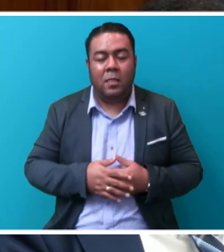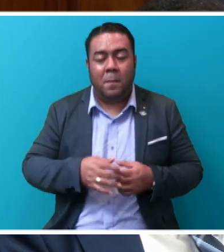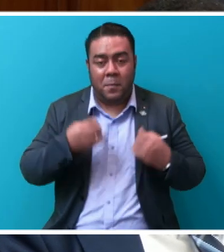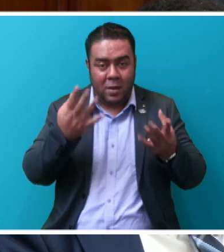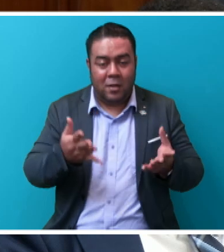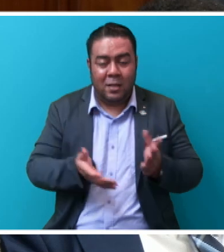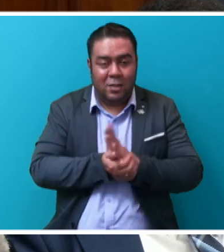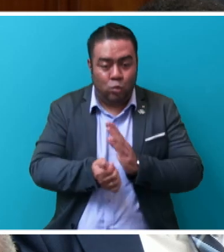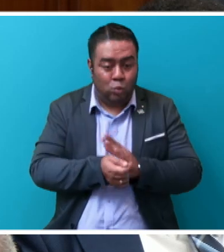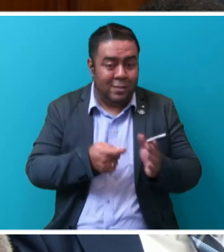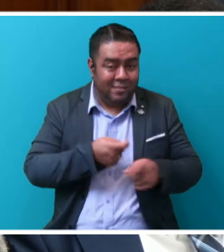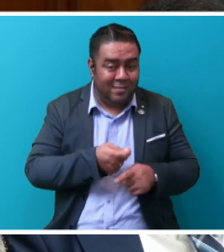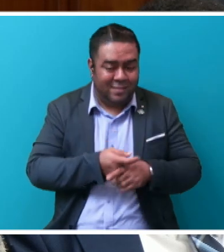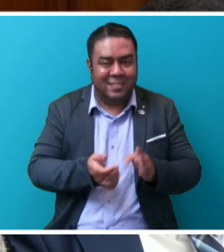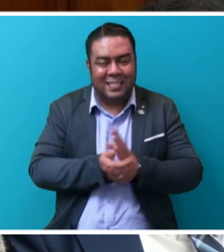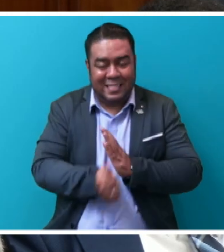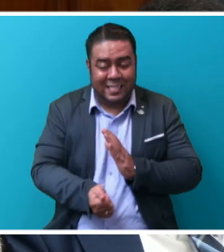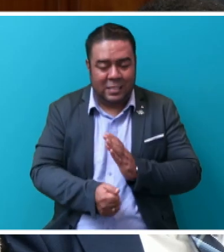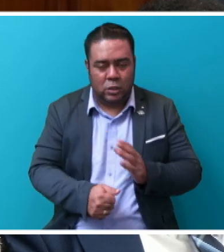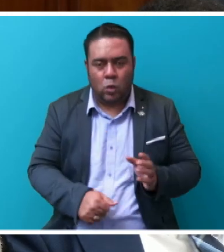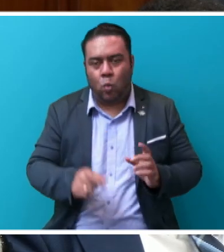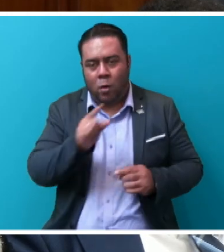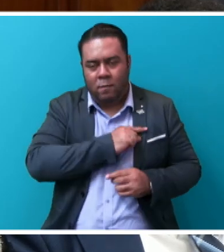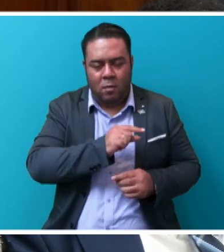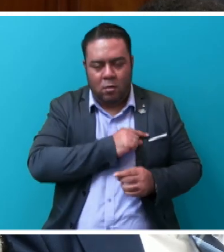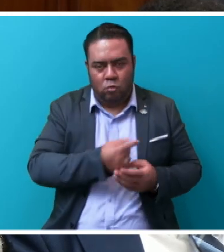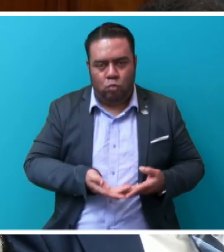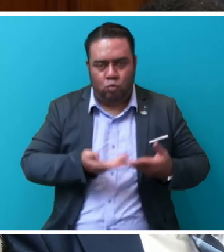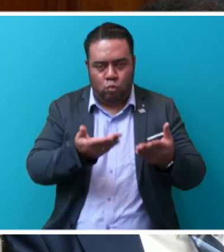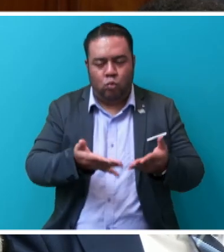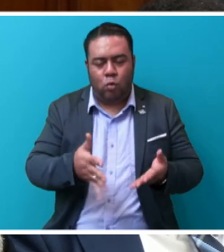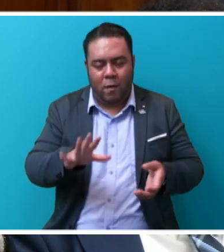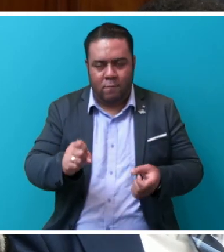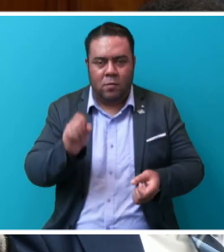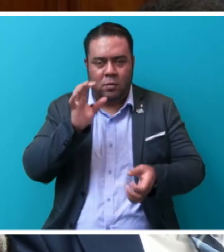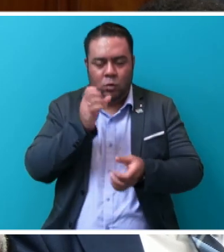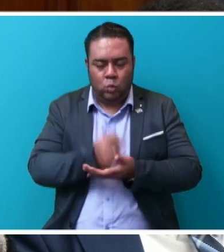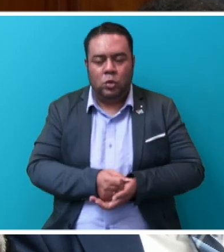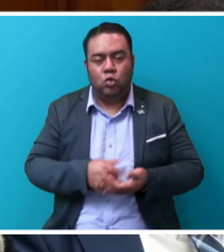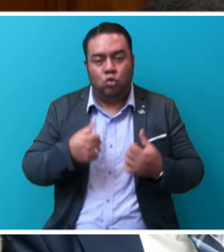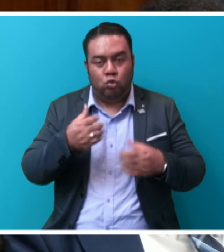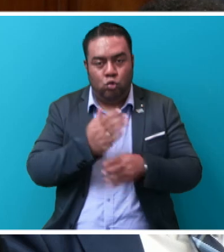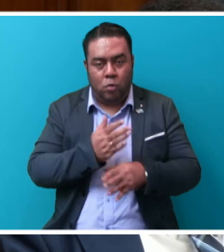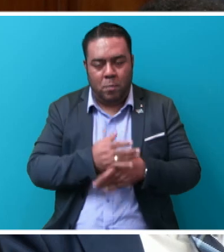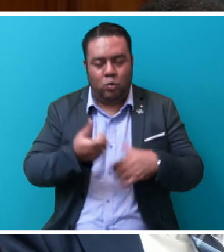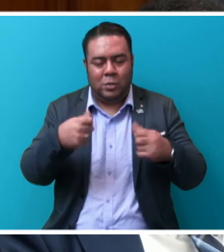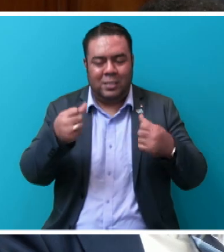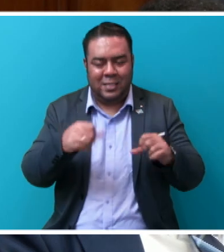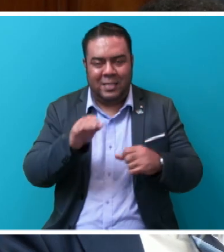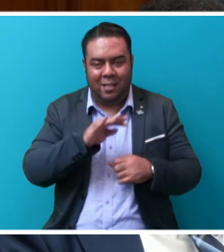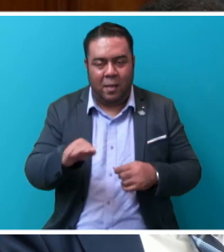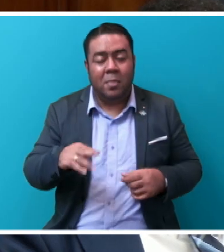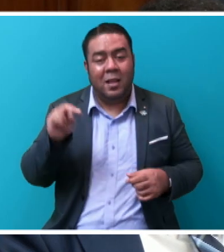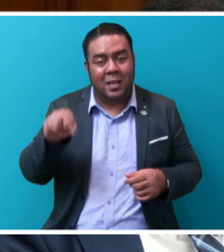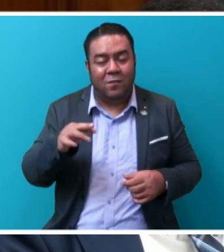the necessary tools and competencies to not only secure jobs, but to succeed in them. The need for